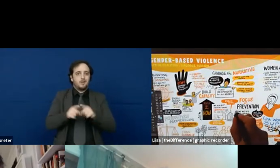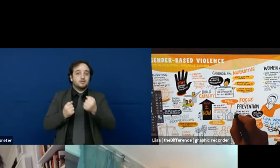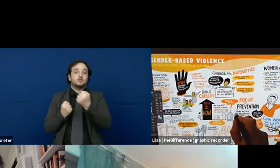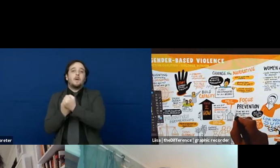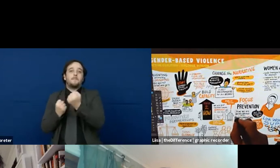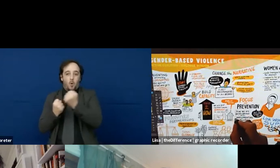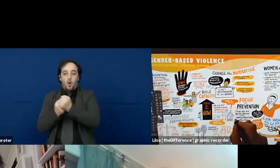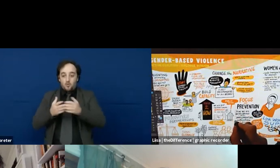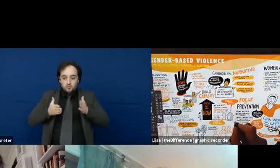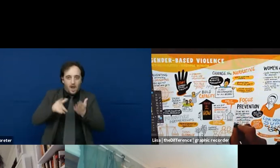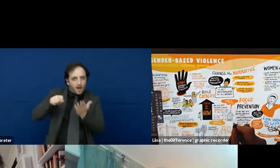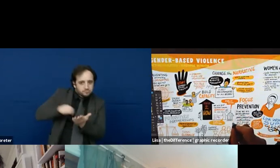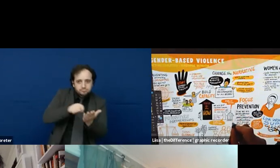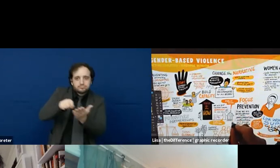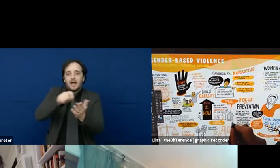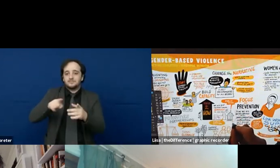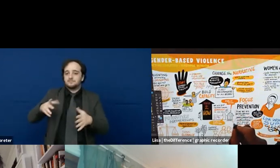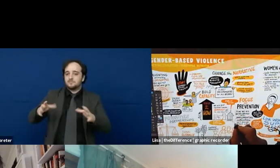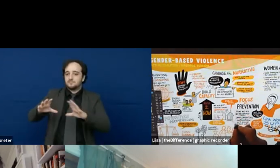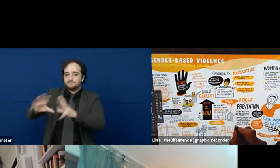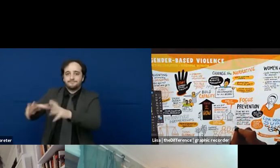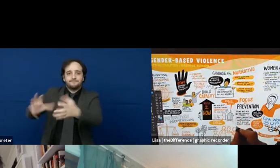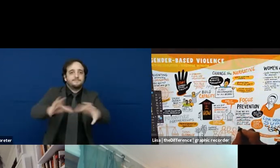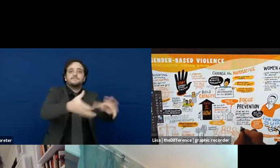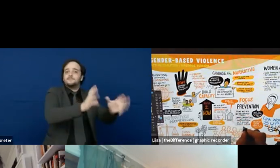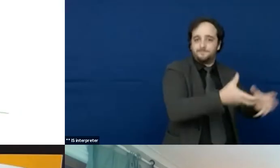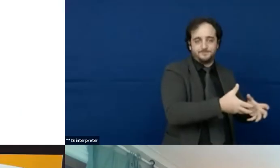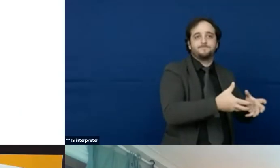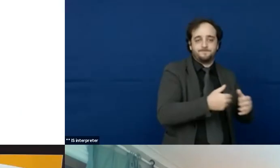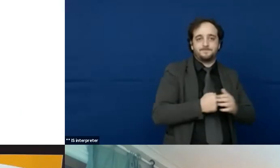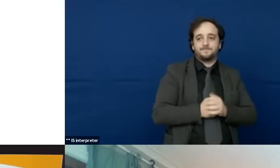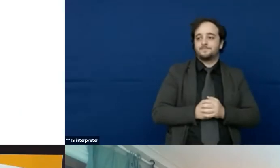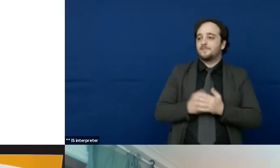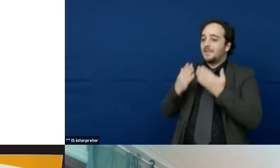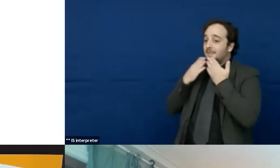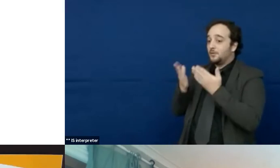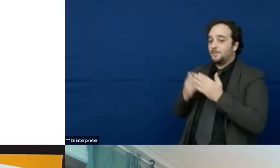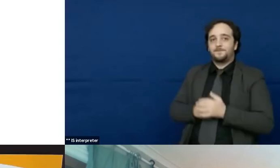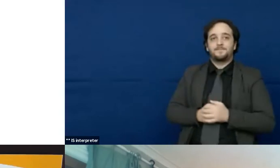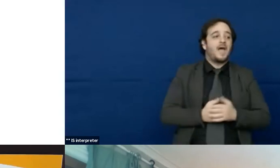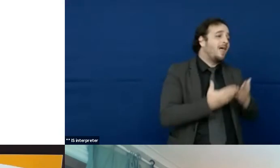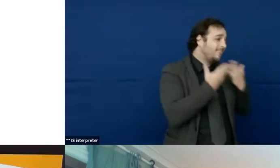Thank you very much. I don't know if any other panelists